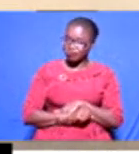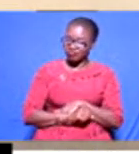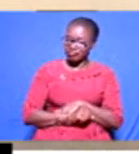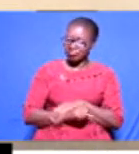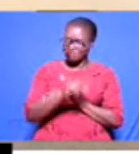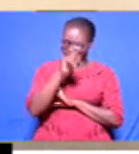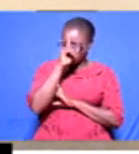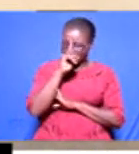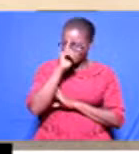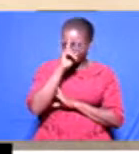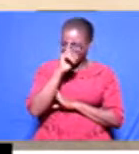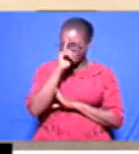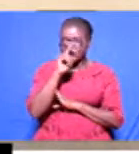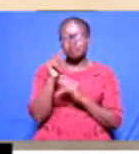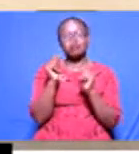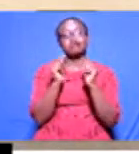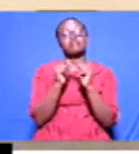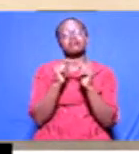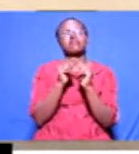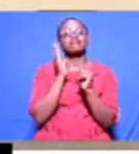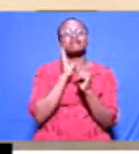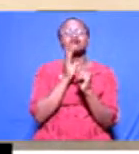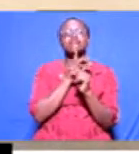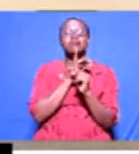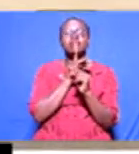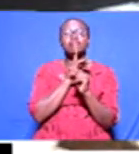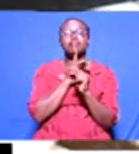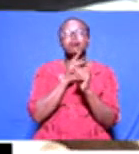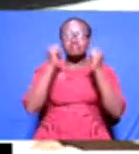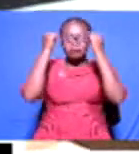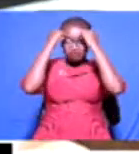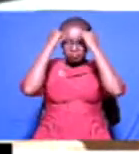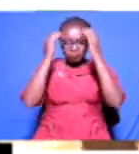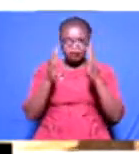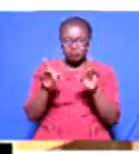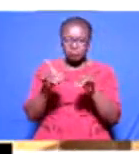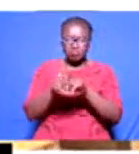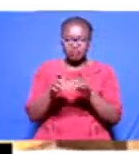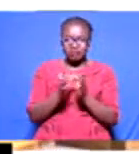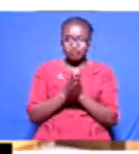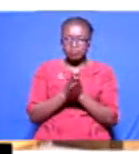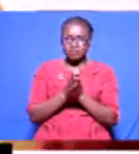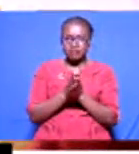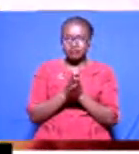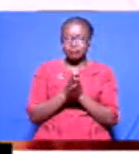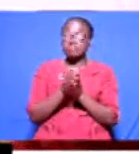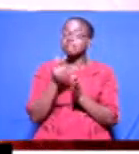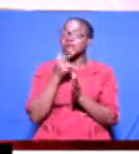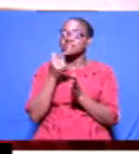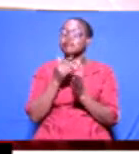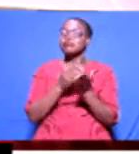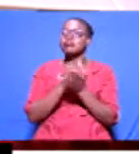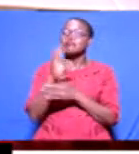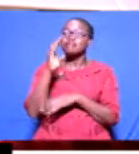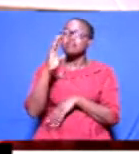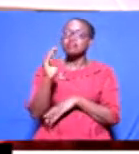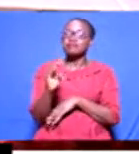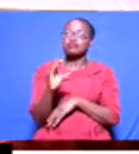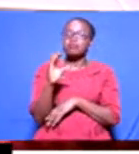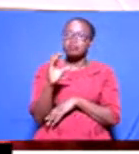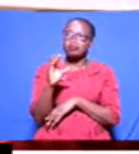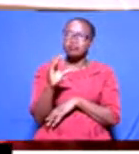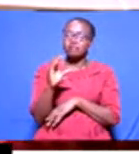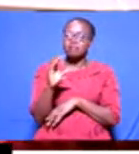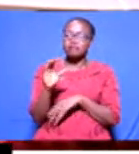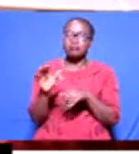Severe pain to parents and to students. The Serafina presidential aspirant says through CBC, most learners are more